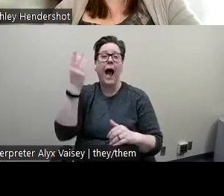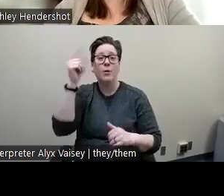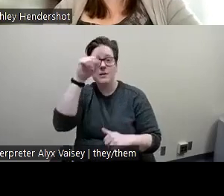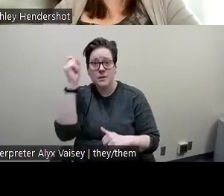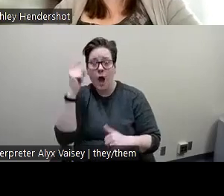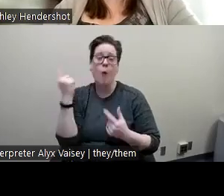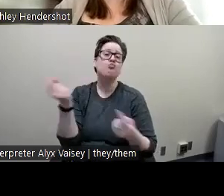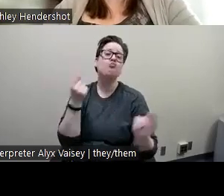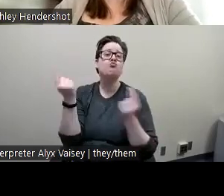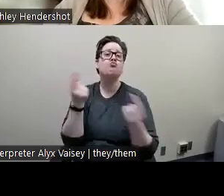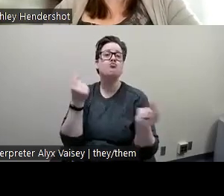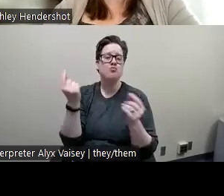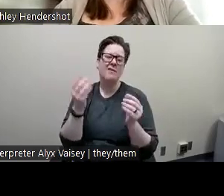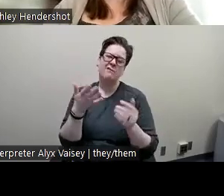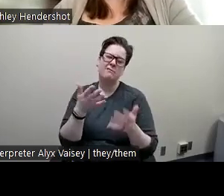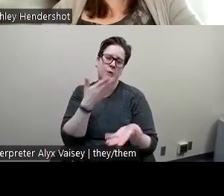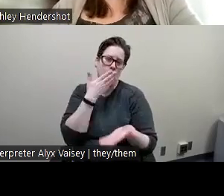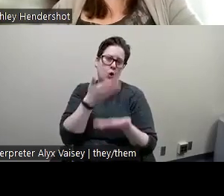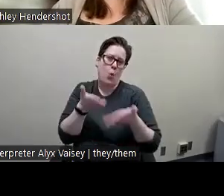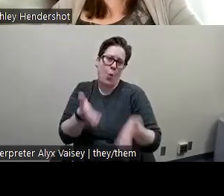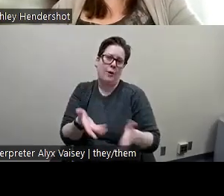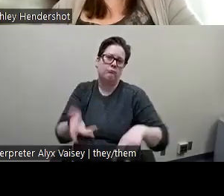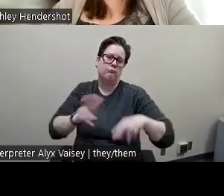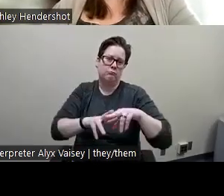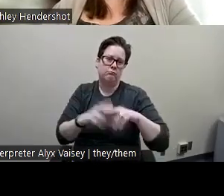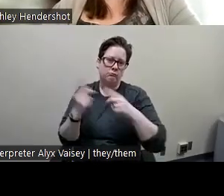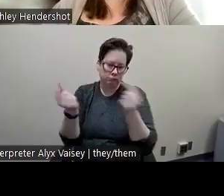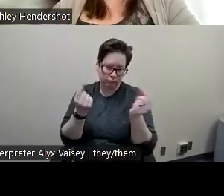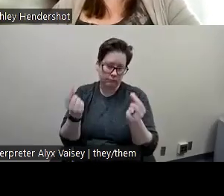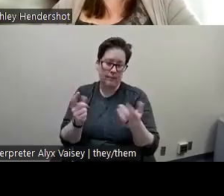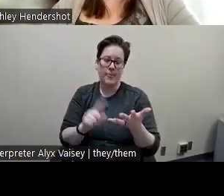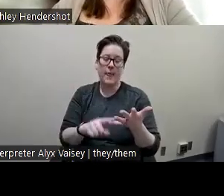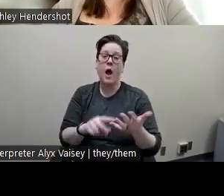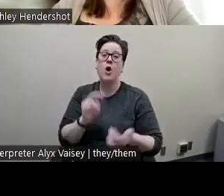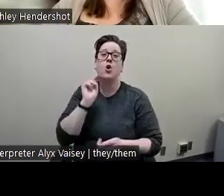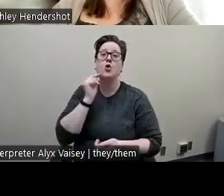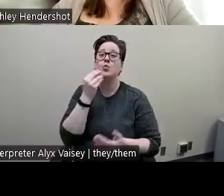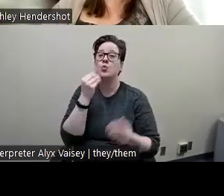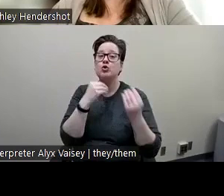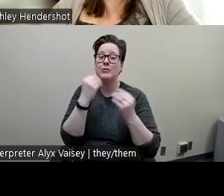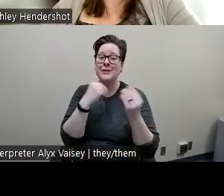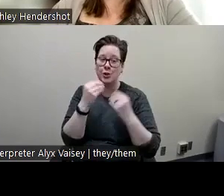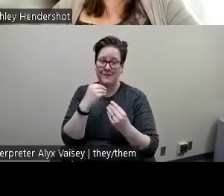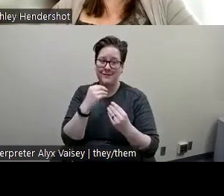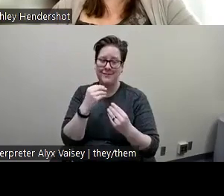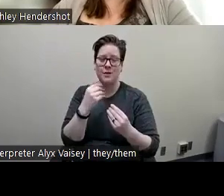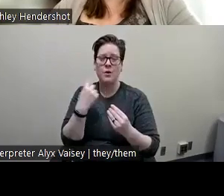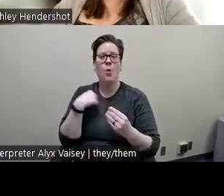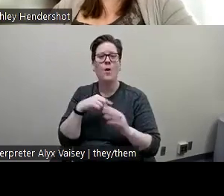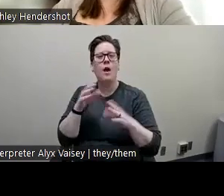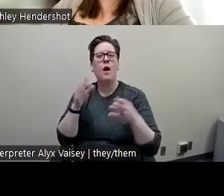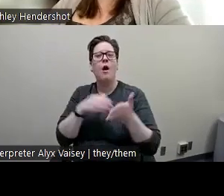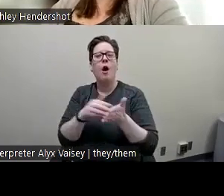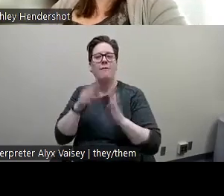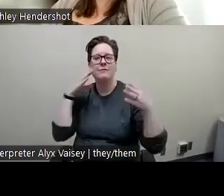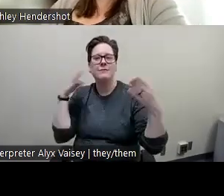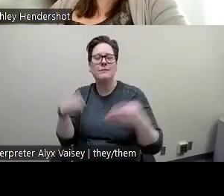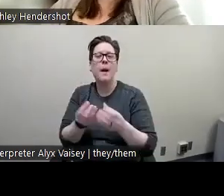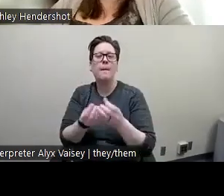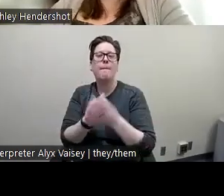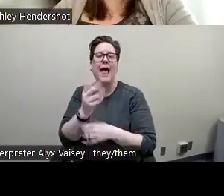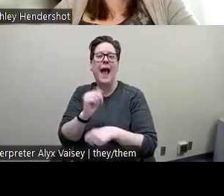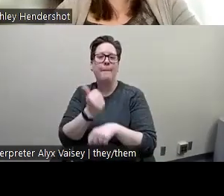to increase activity. Eating a nutritious intake of food. We focus a lot on the plant-based Mediterranean